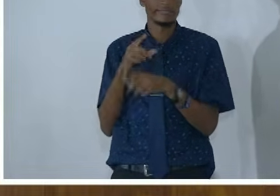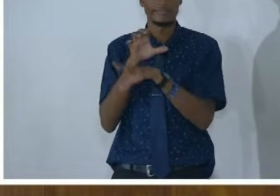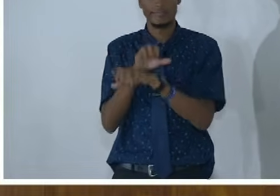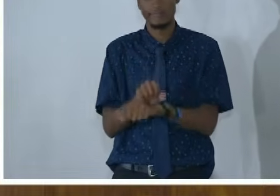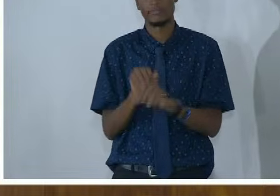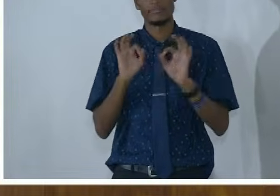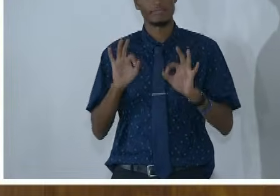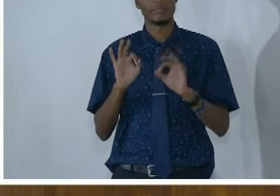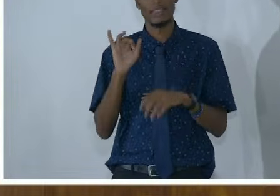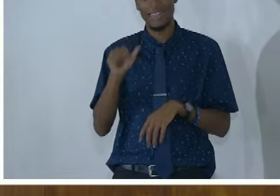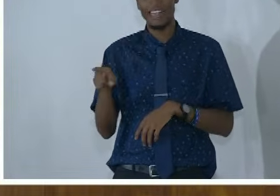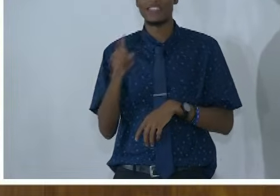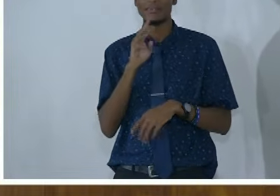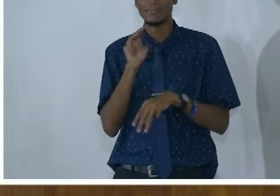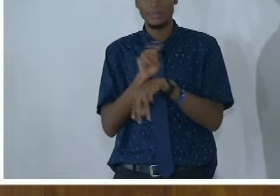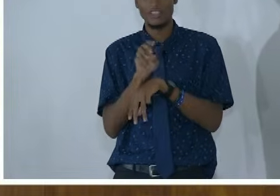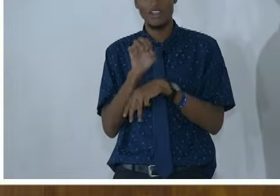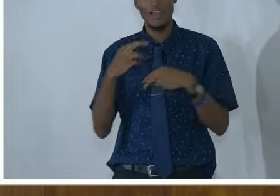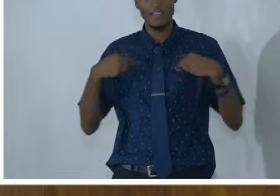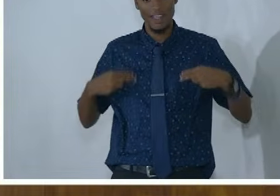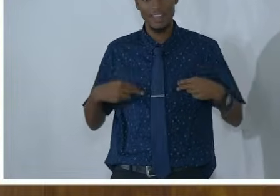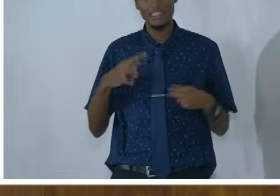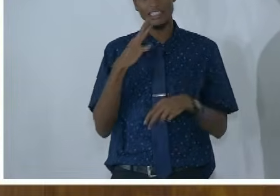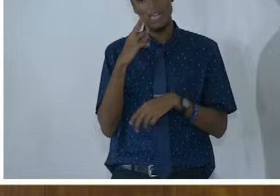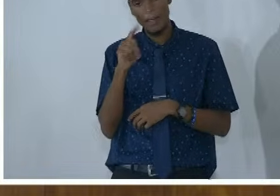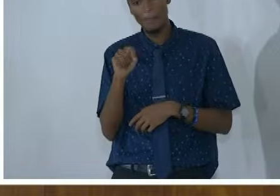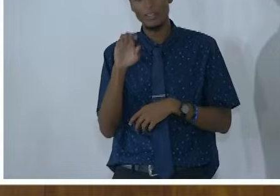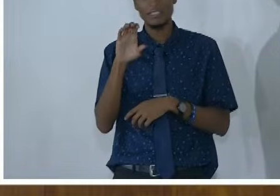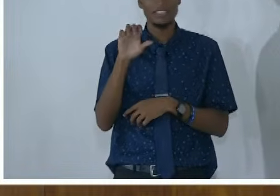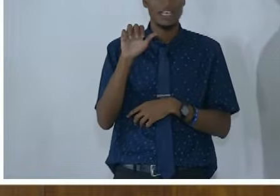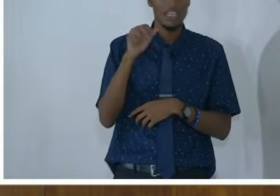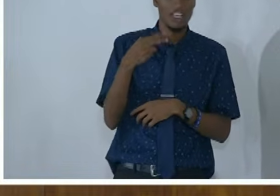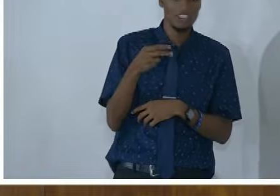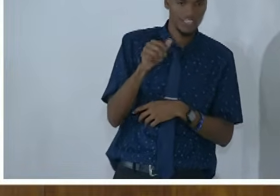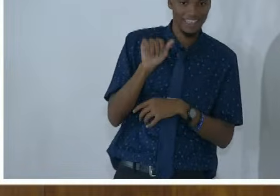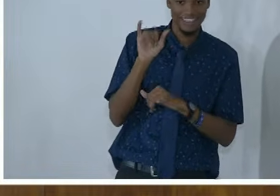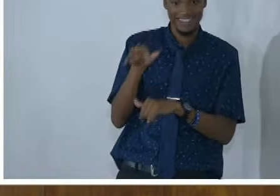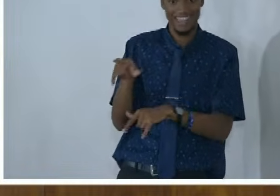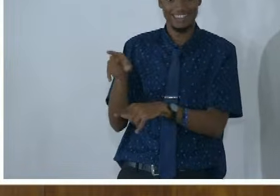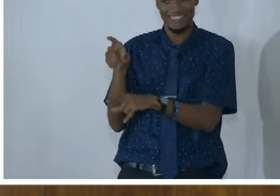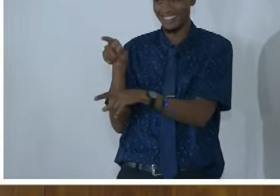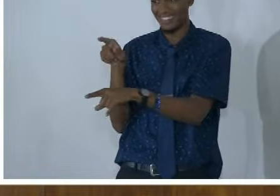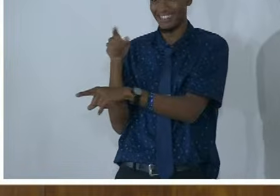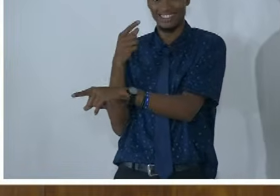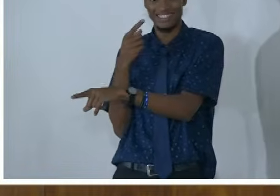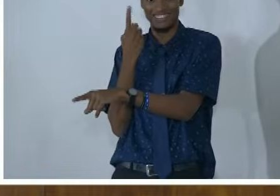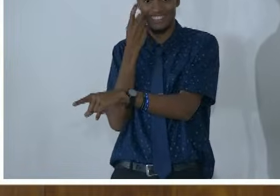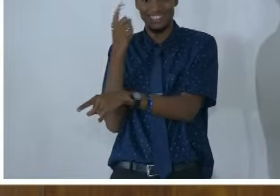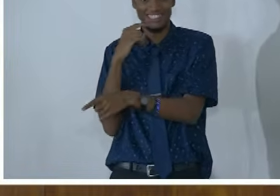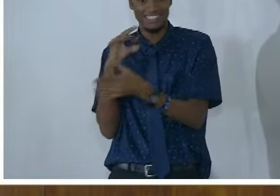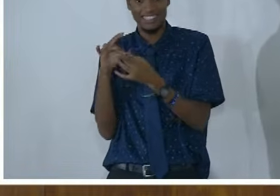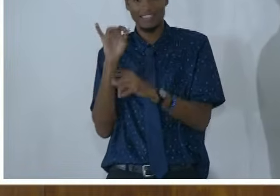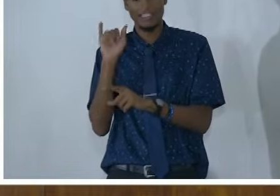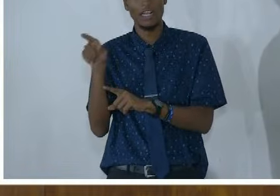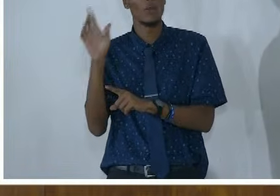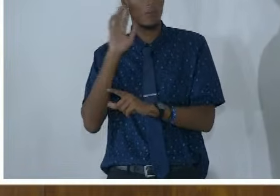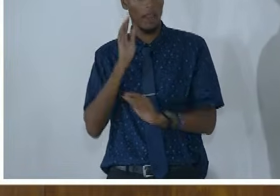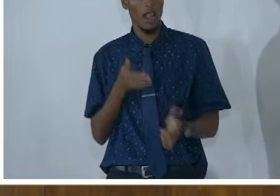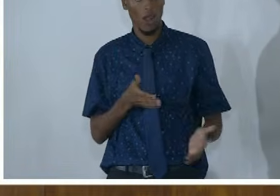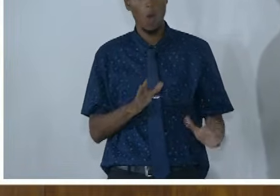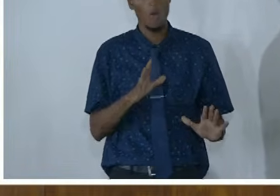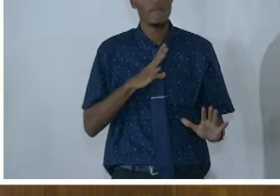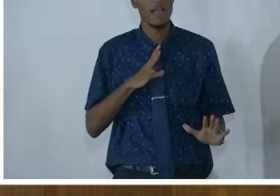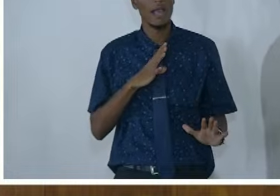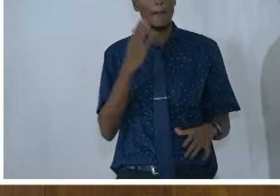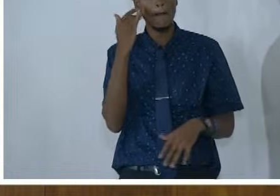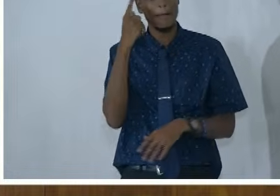of Health spoke about the role, for example, of the CHAs, that would be allowed. Right? They would